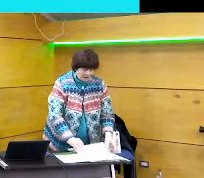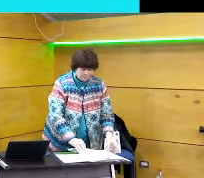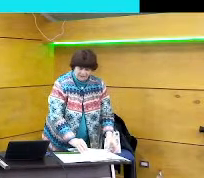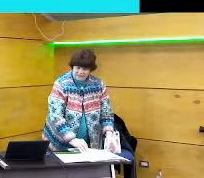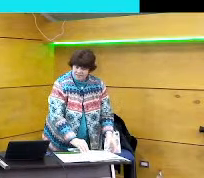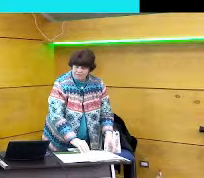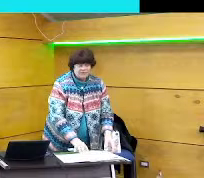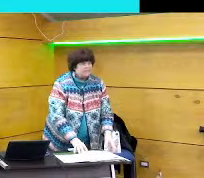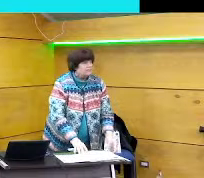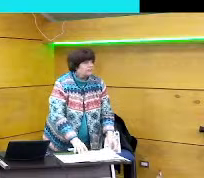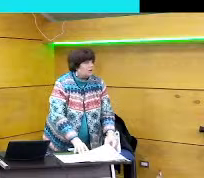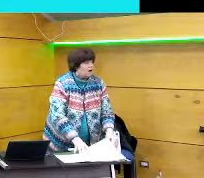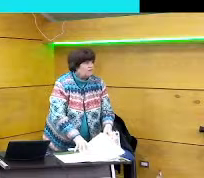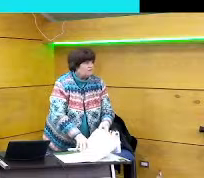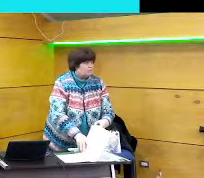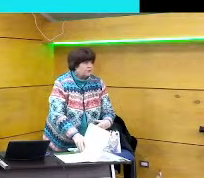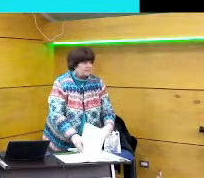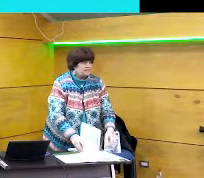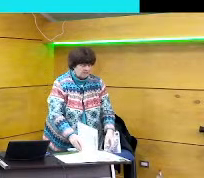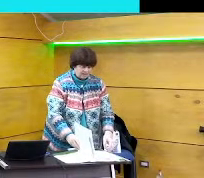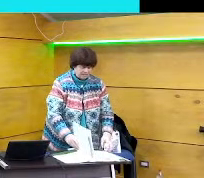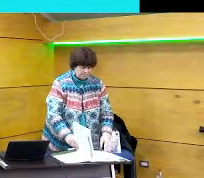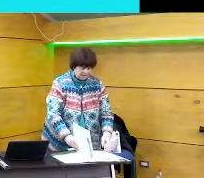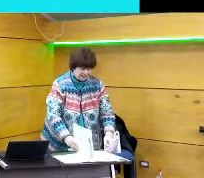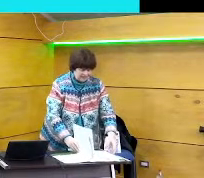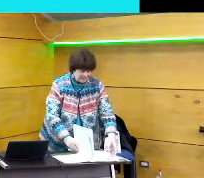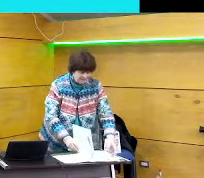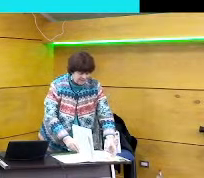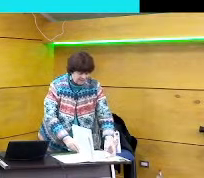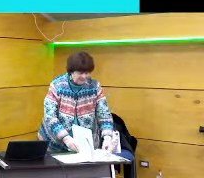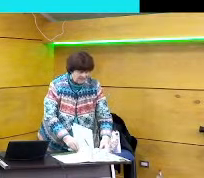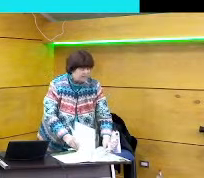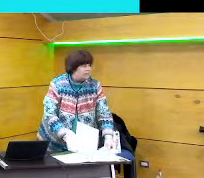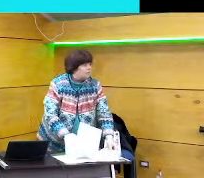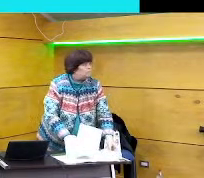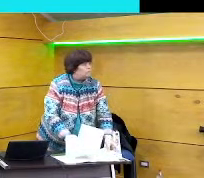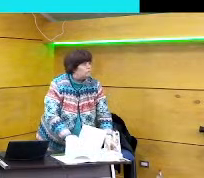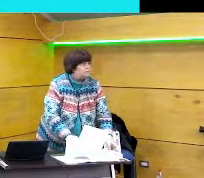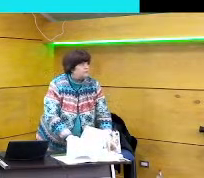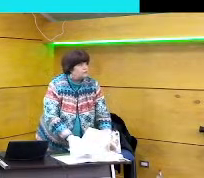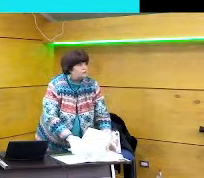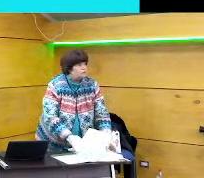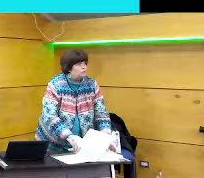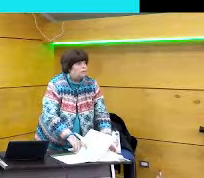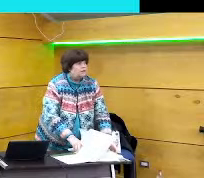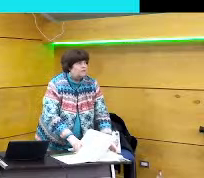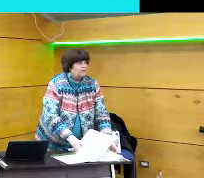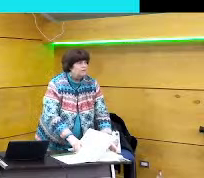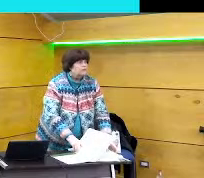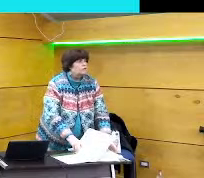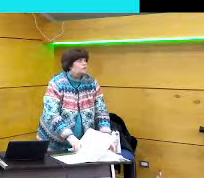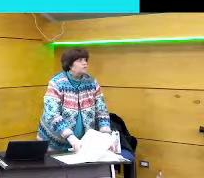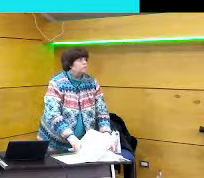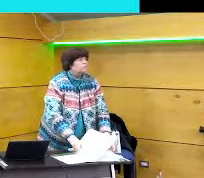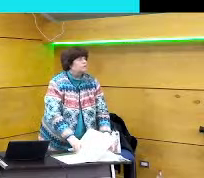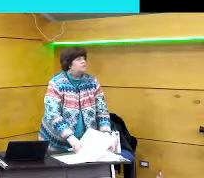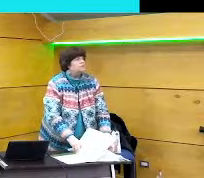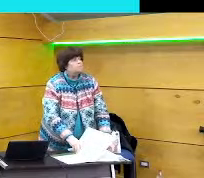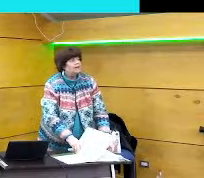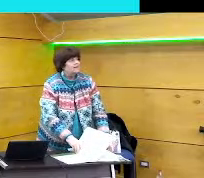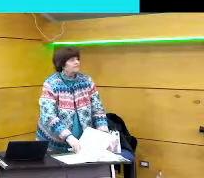So I believe it's coffee break time, and I think they moved it to another